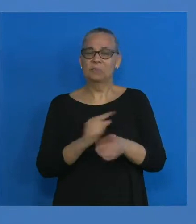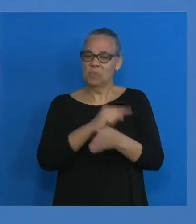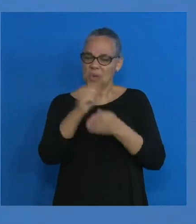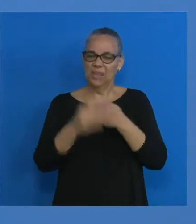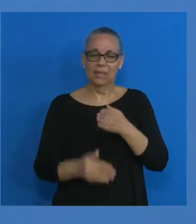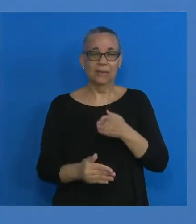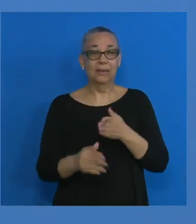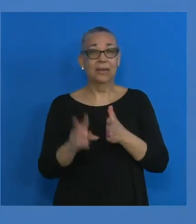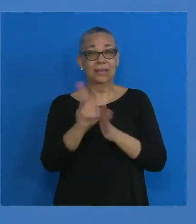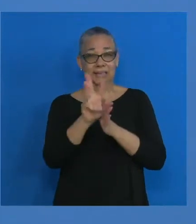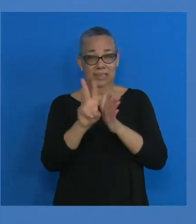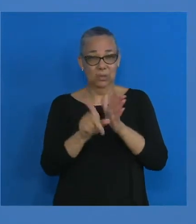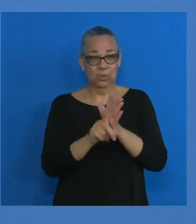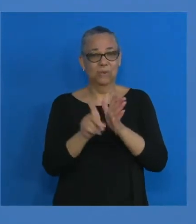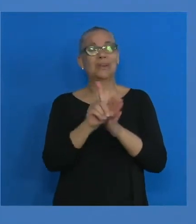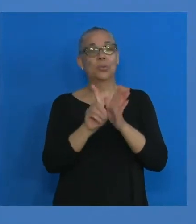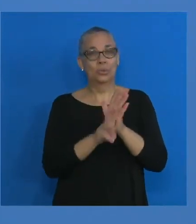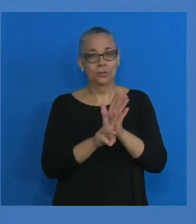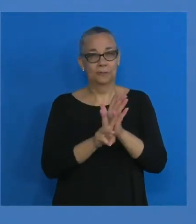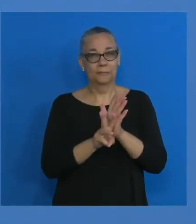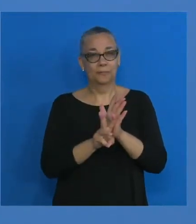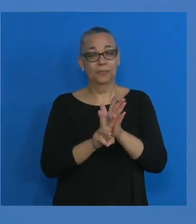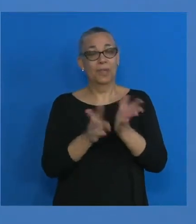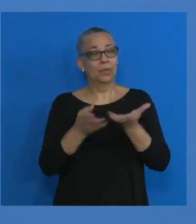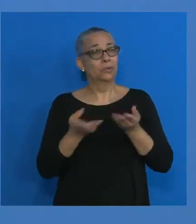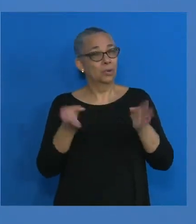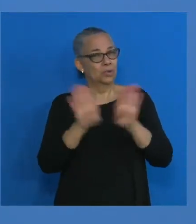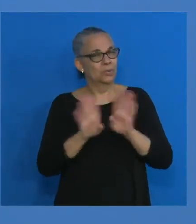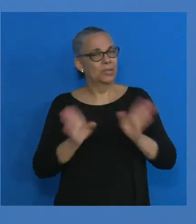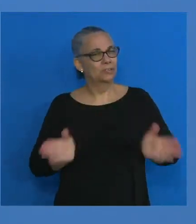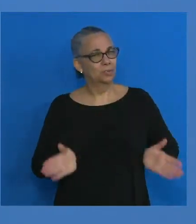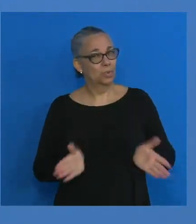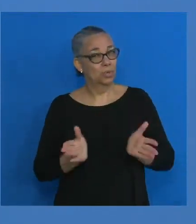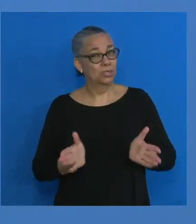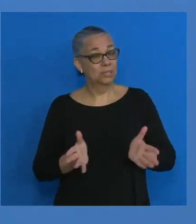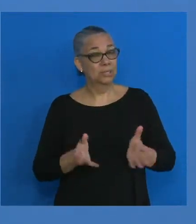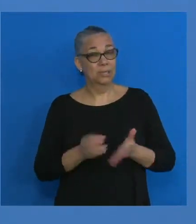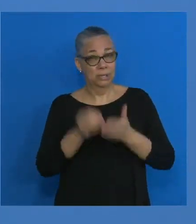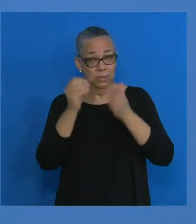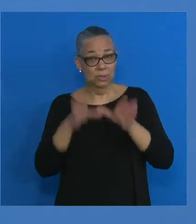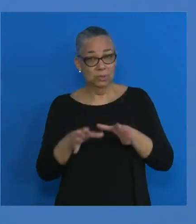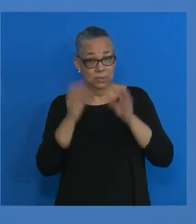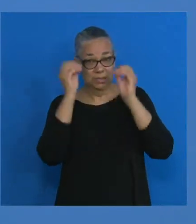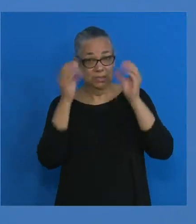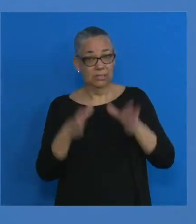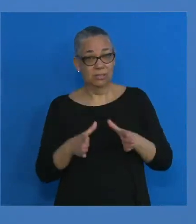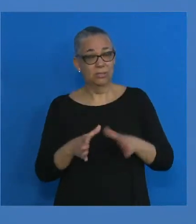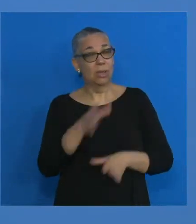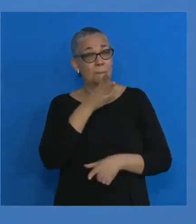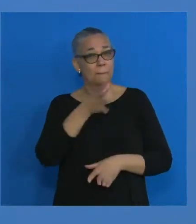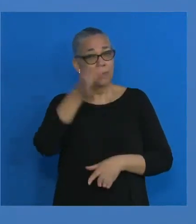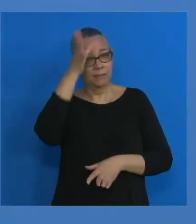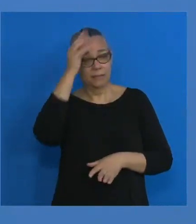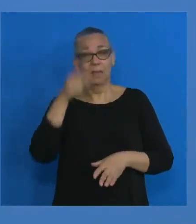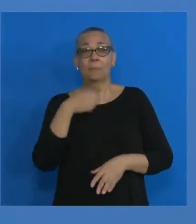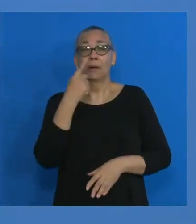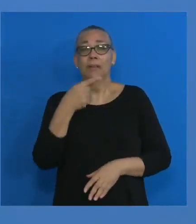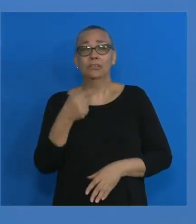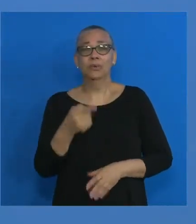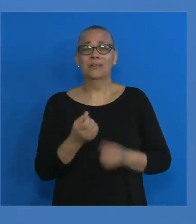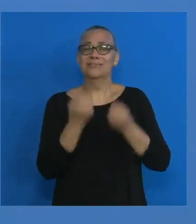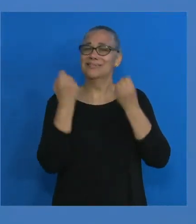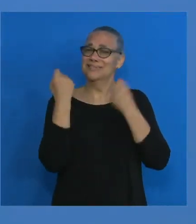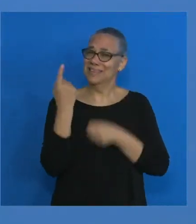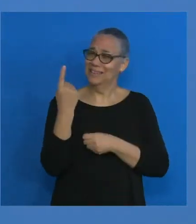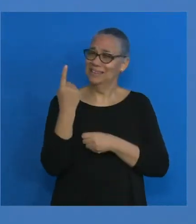In closing, I would like to urge our students, teachers, parents, and the general public to understand that the procedures outlined are to